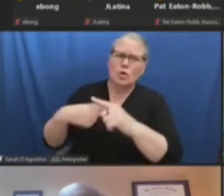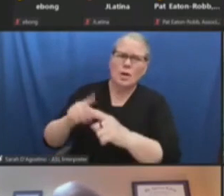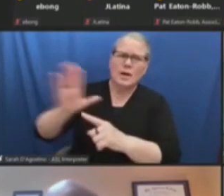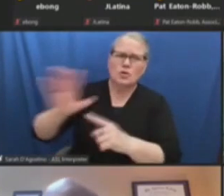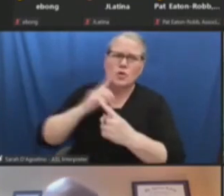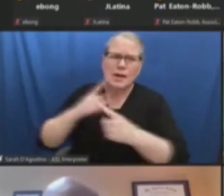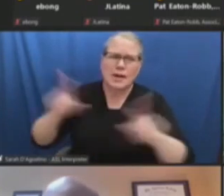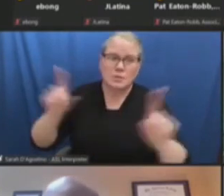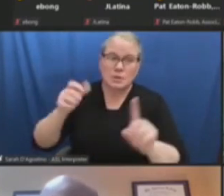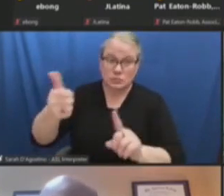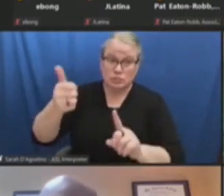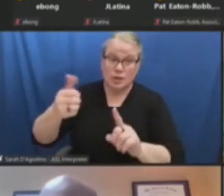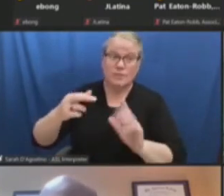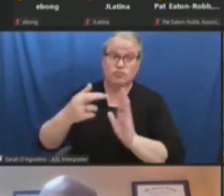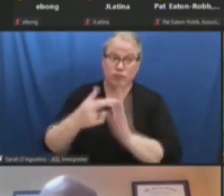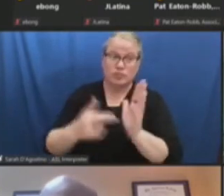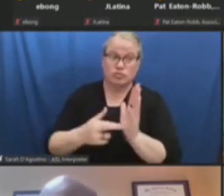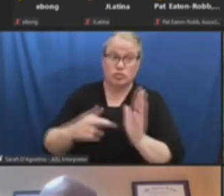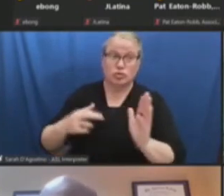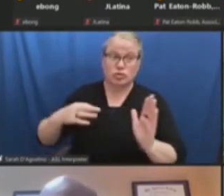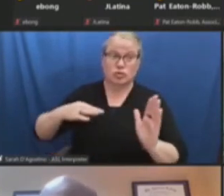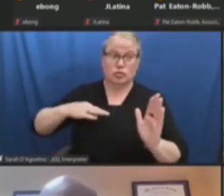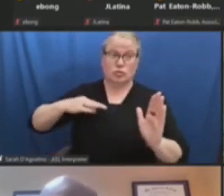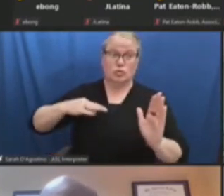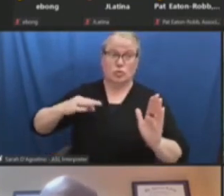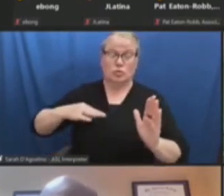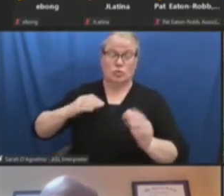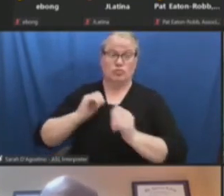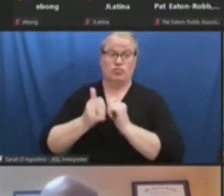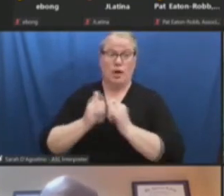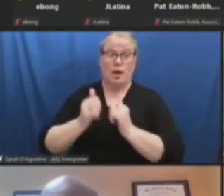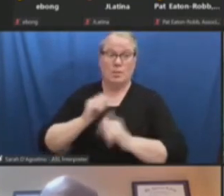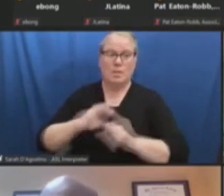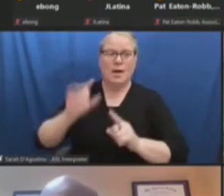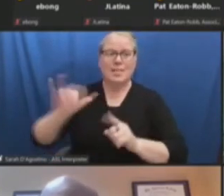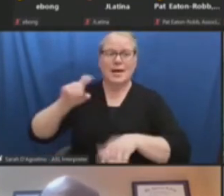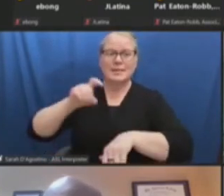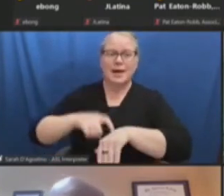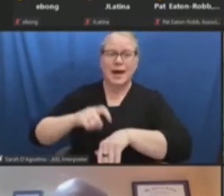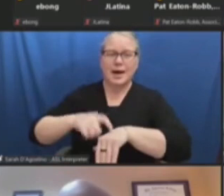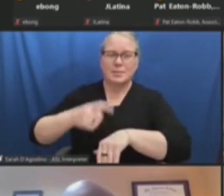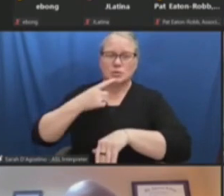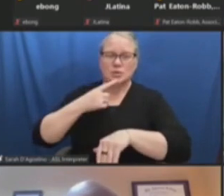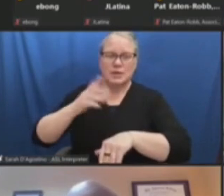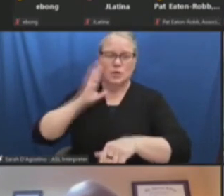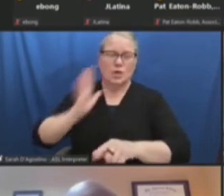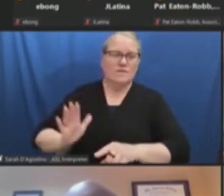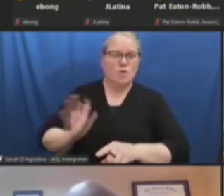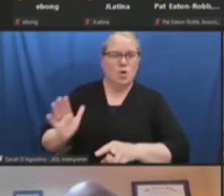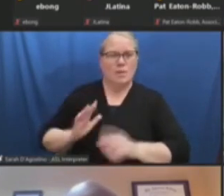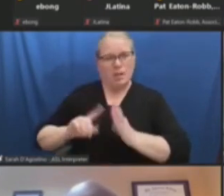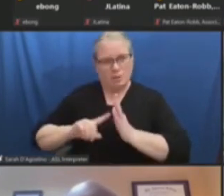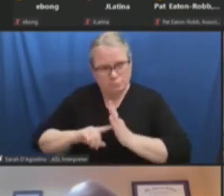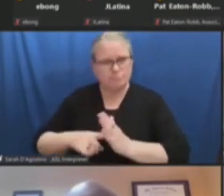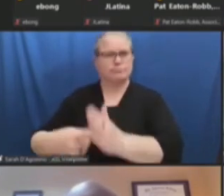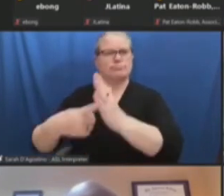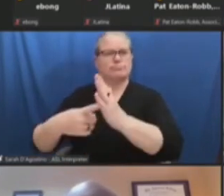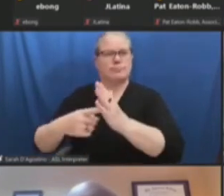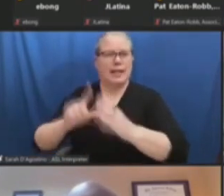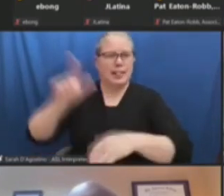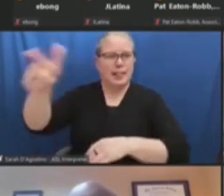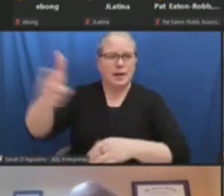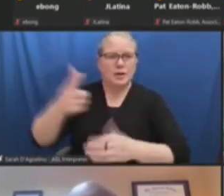but you stated at that time that you were planning to have a formal kickoff later. Where do those plans